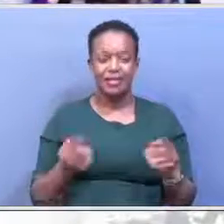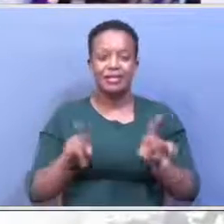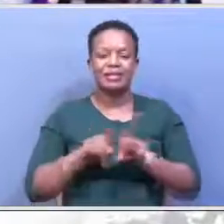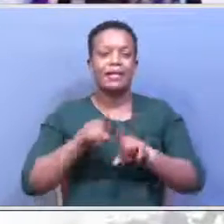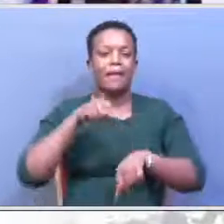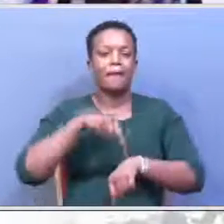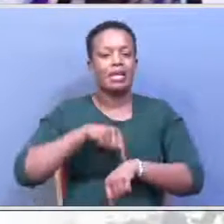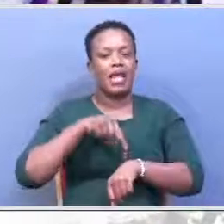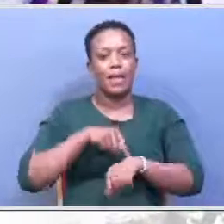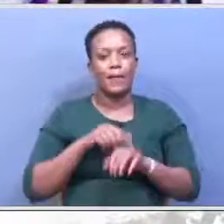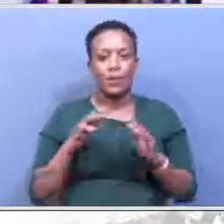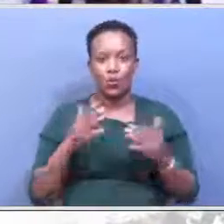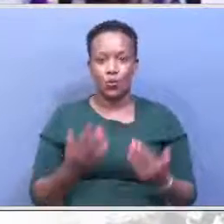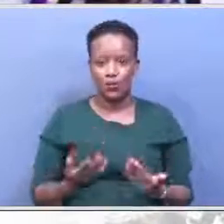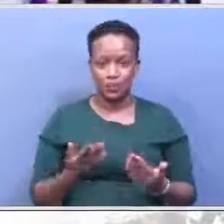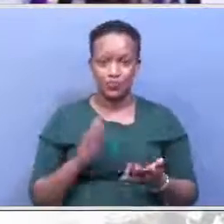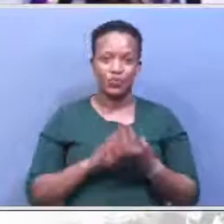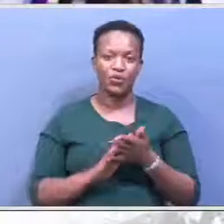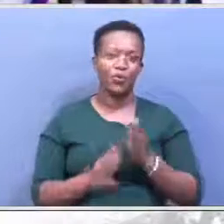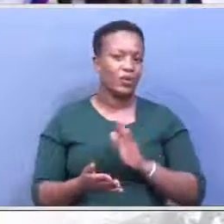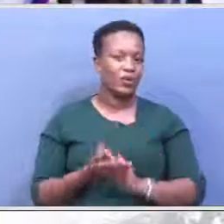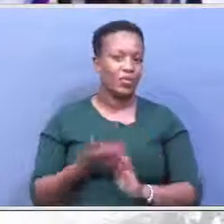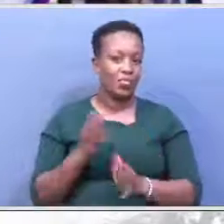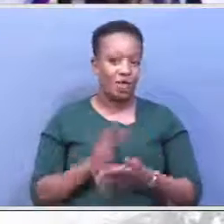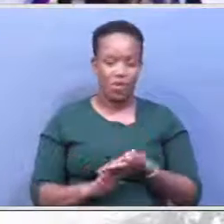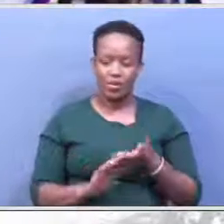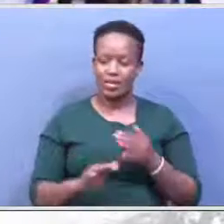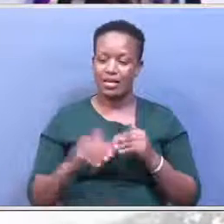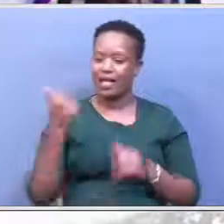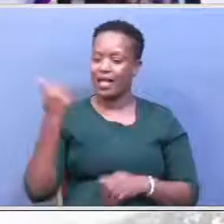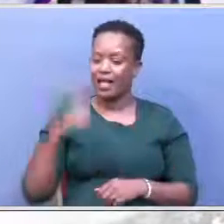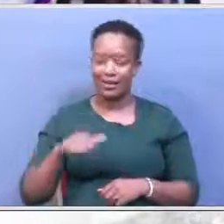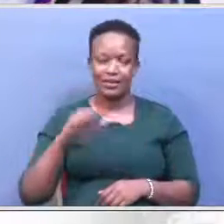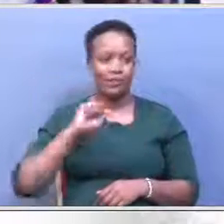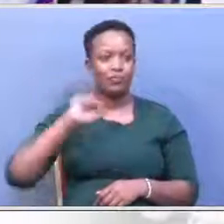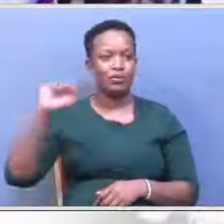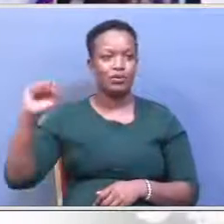time without any political